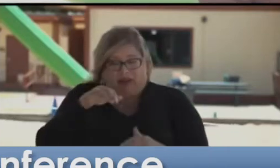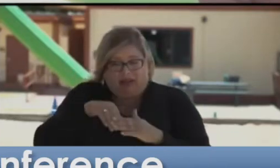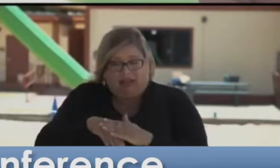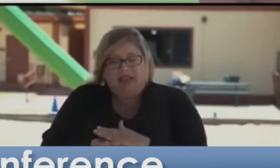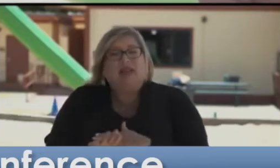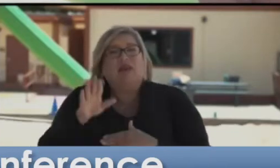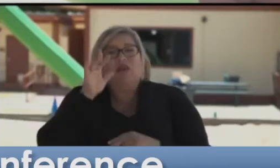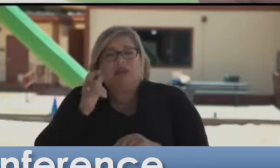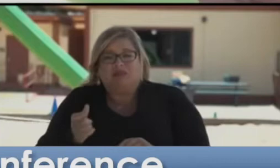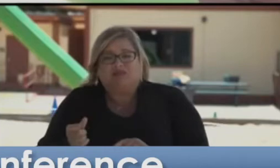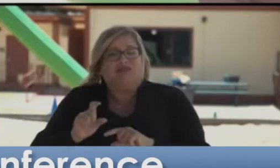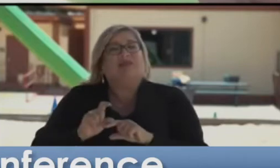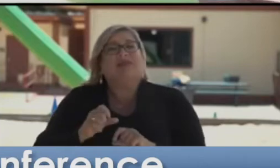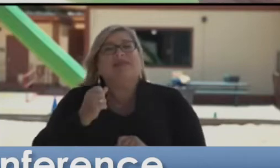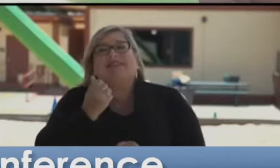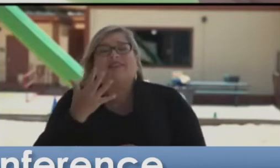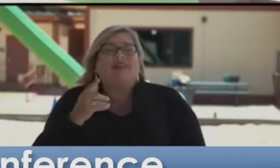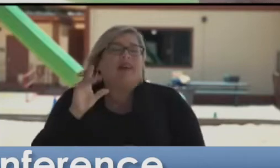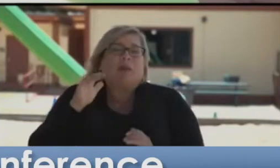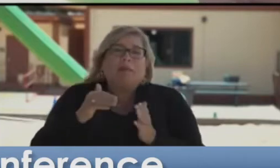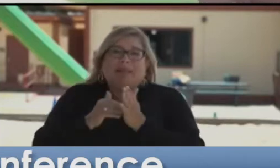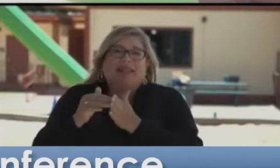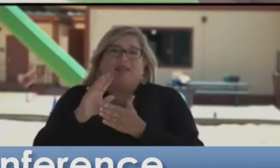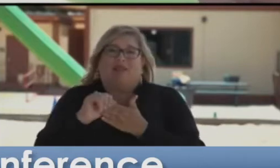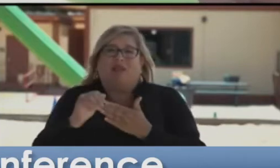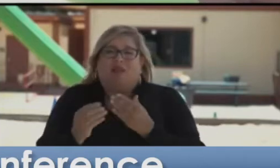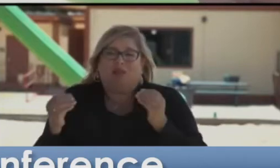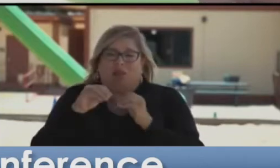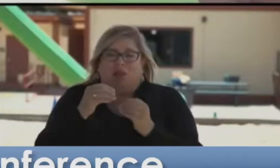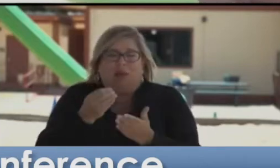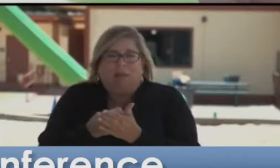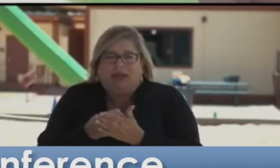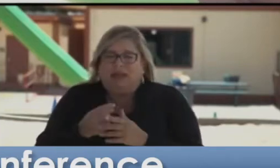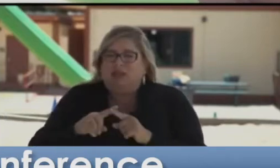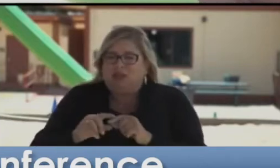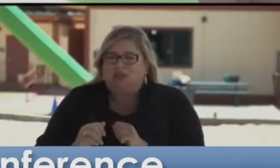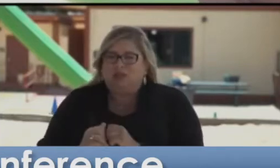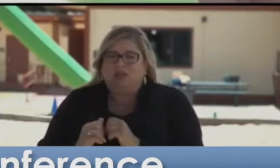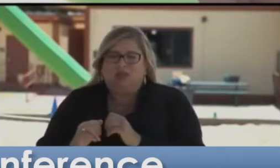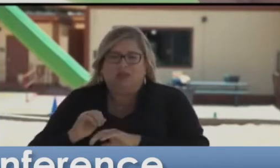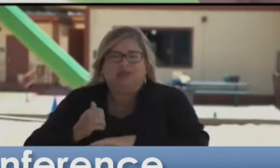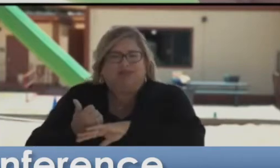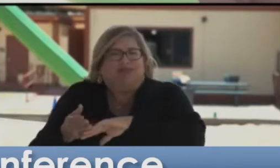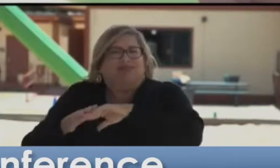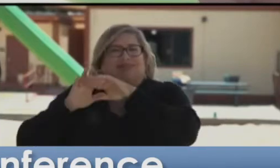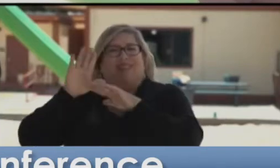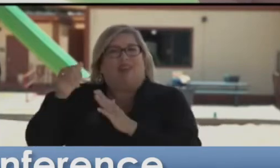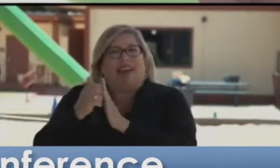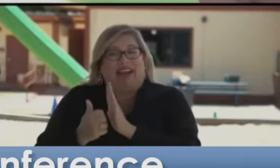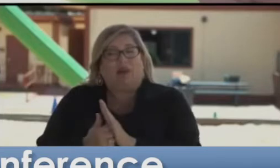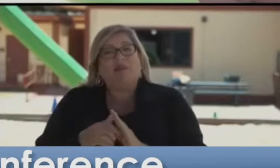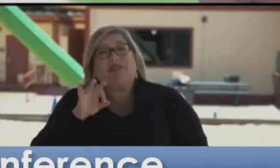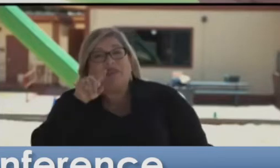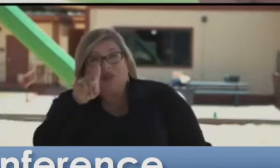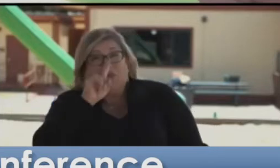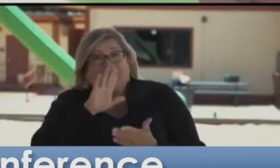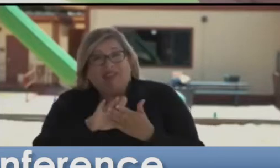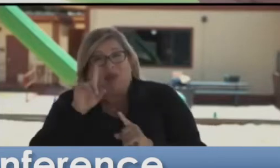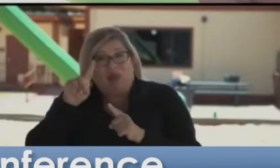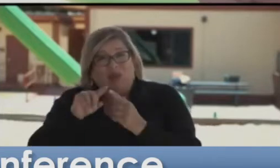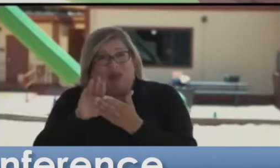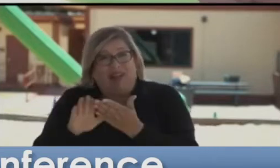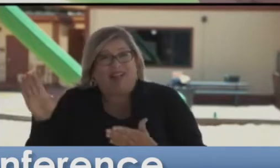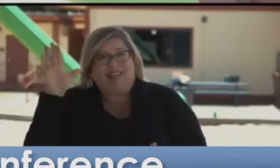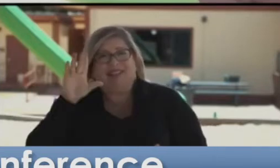that and provide hundreds of millions of dollars of additional resources to build those accounts. If you believe in going to college, you got to